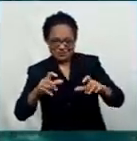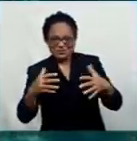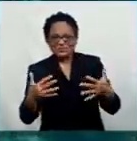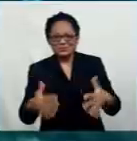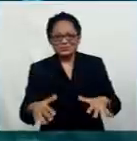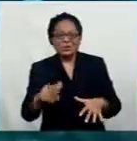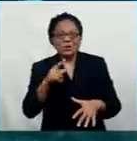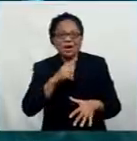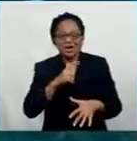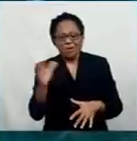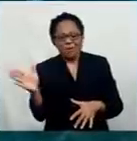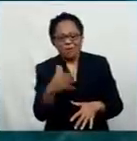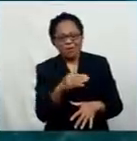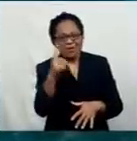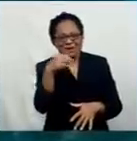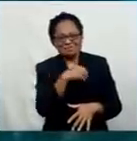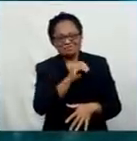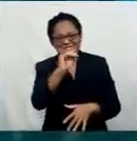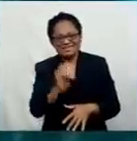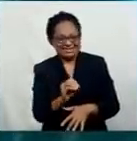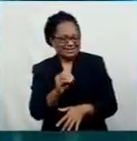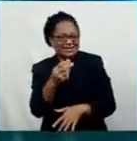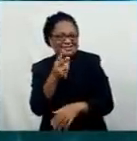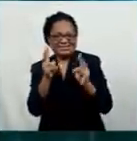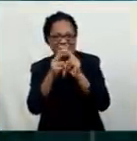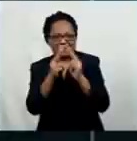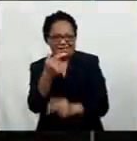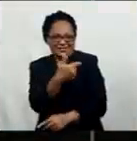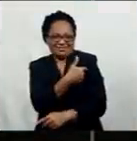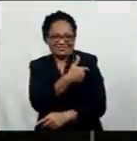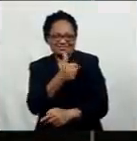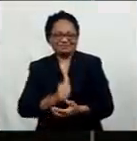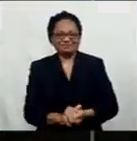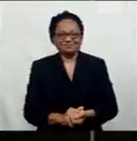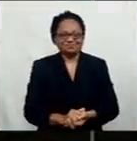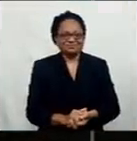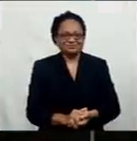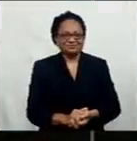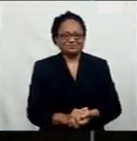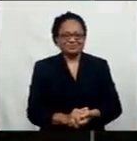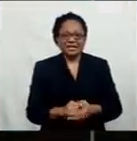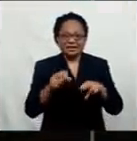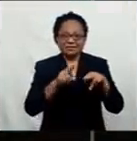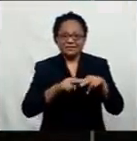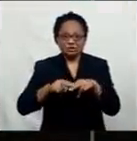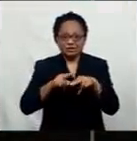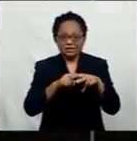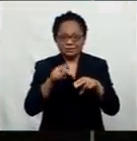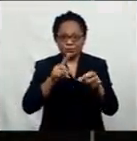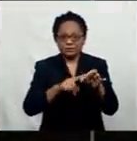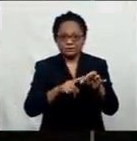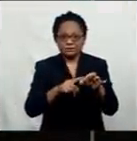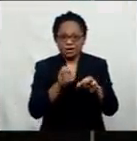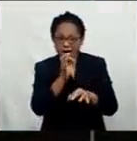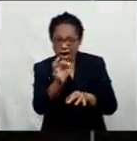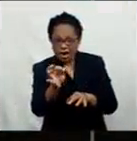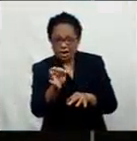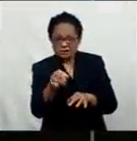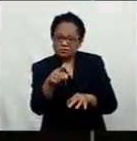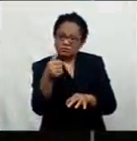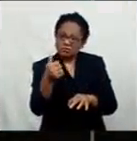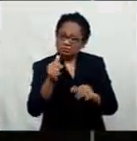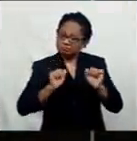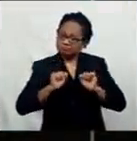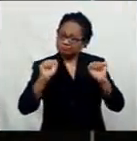getting 100% double vaccination. In Fijian Pulse, we ask, have you been getting any physical